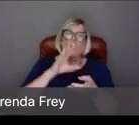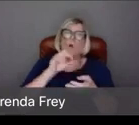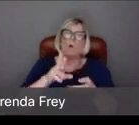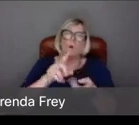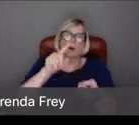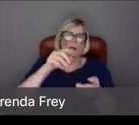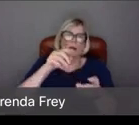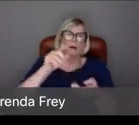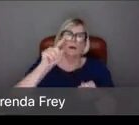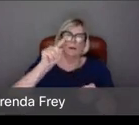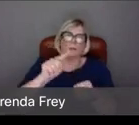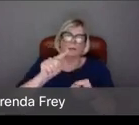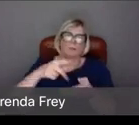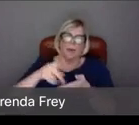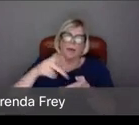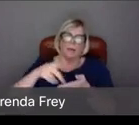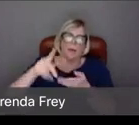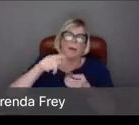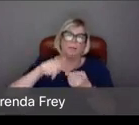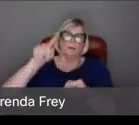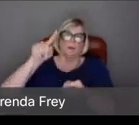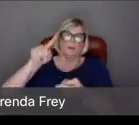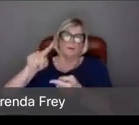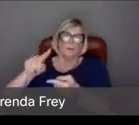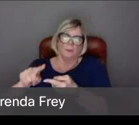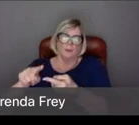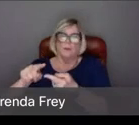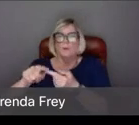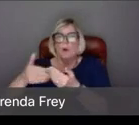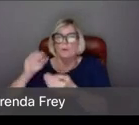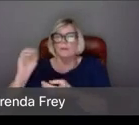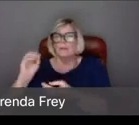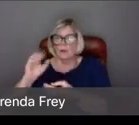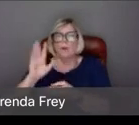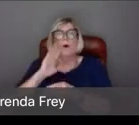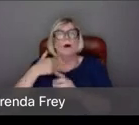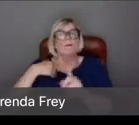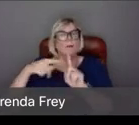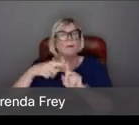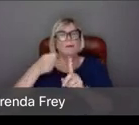close to or at zero, will really help this ratio and have a positive impact on your credit score.